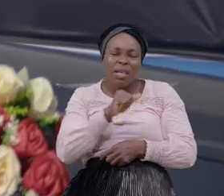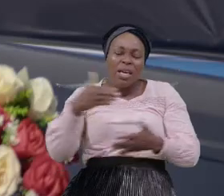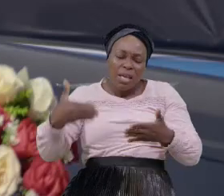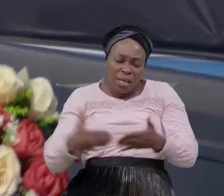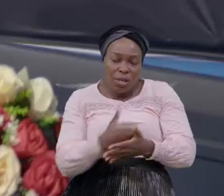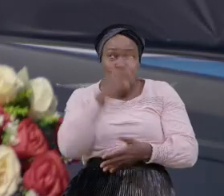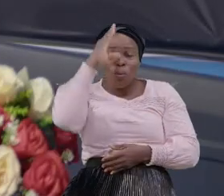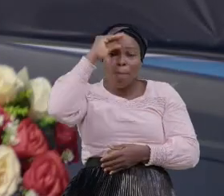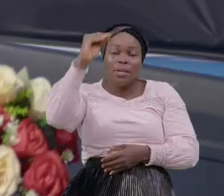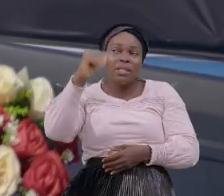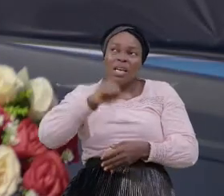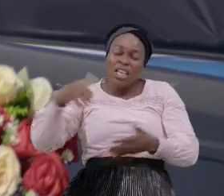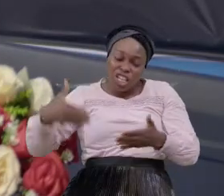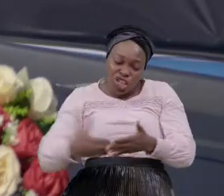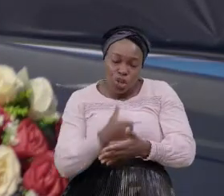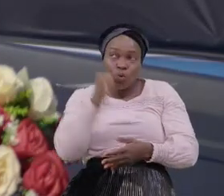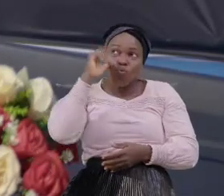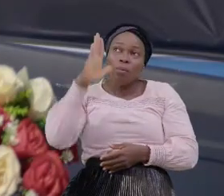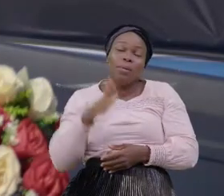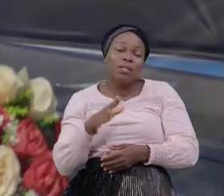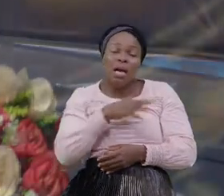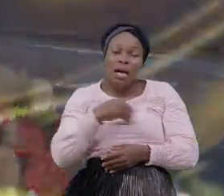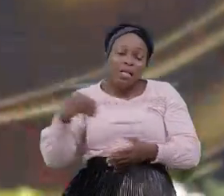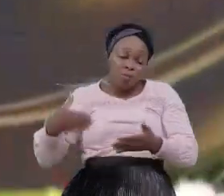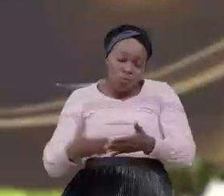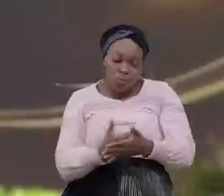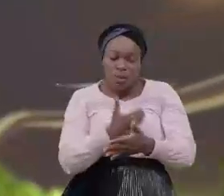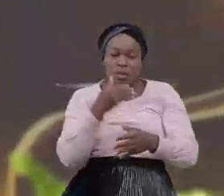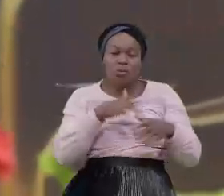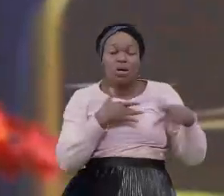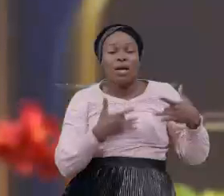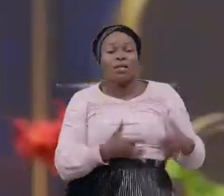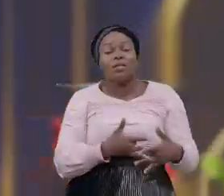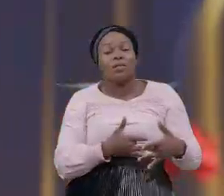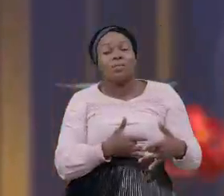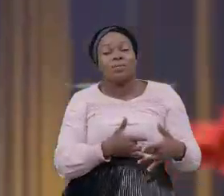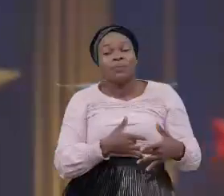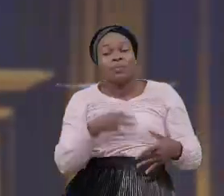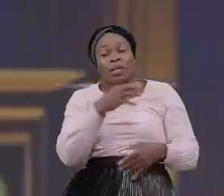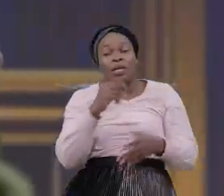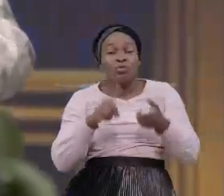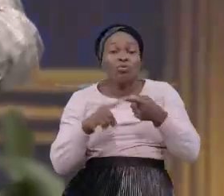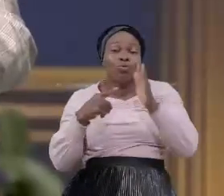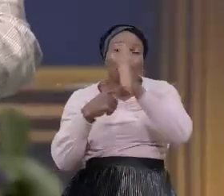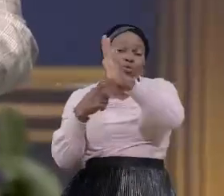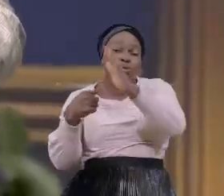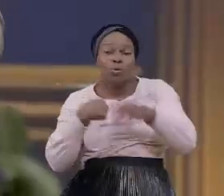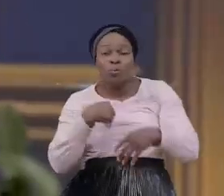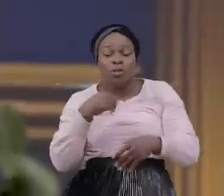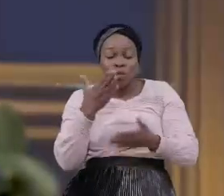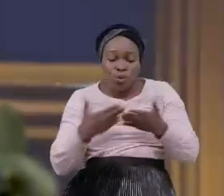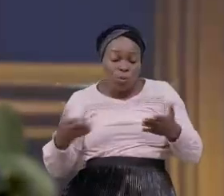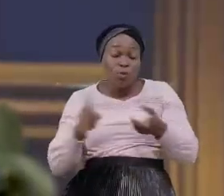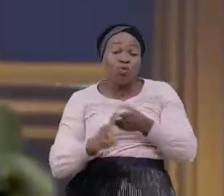a new woman with a new heart. And show me something to do